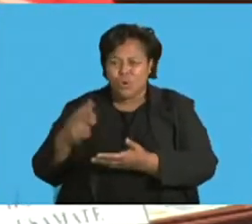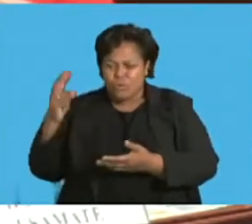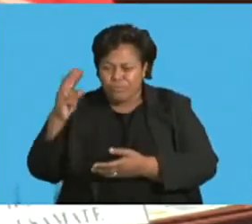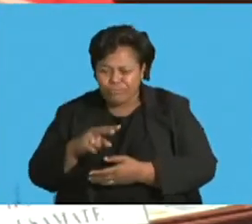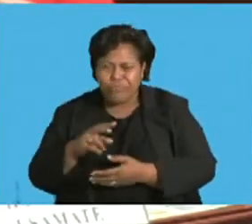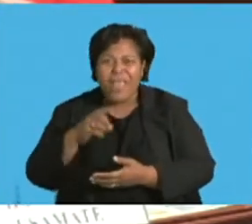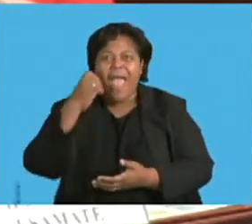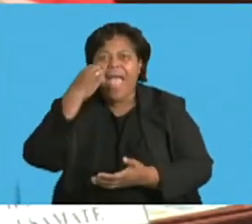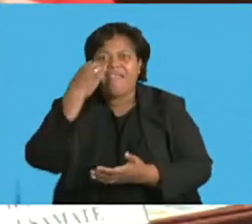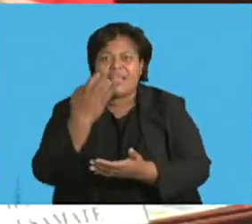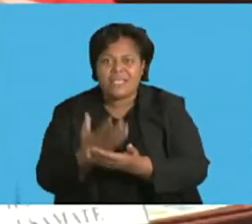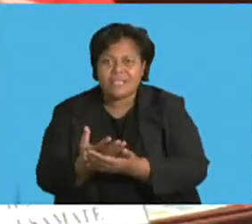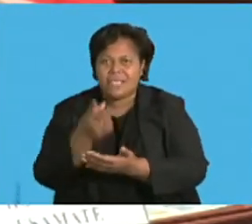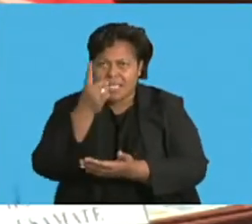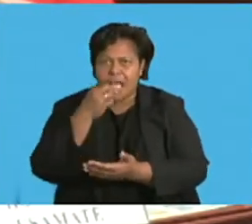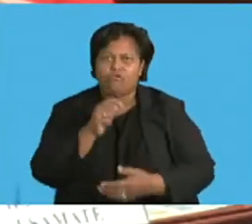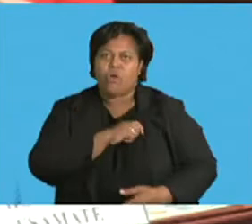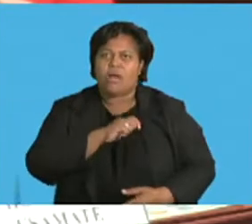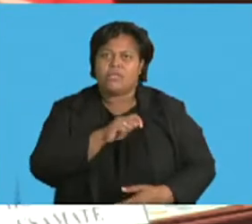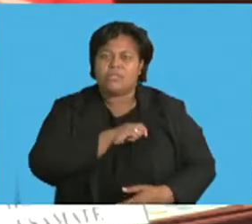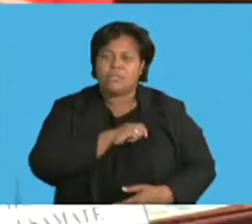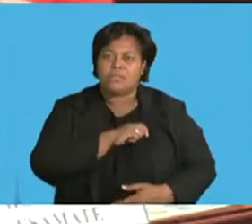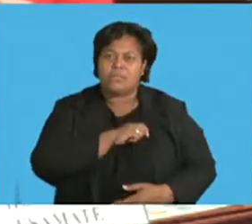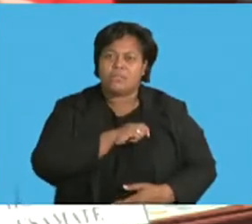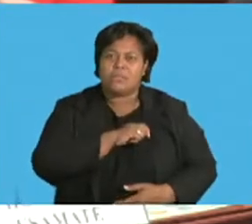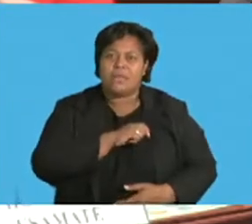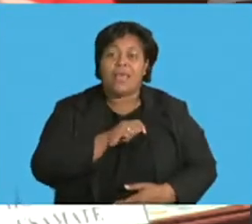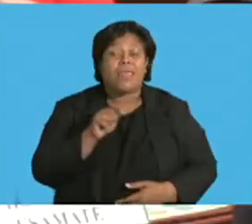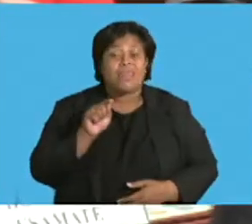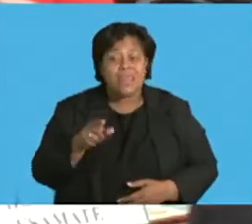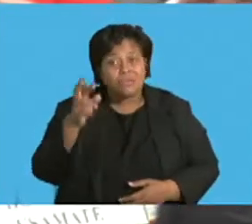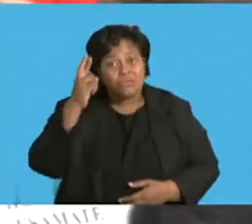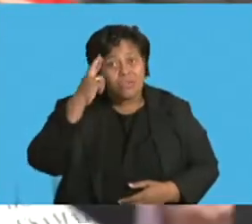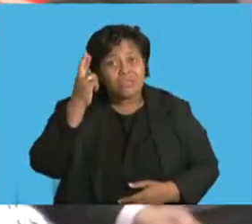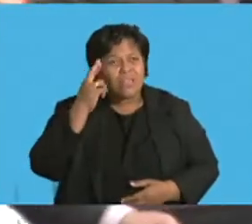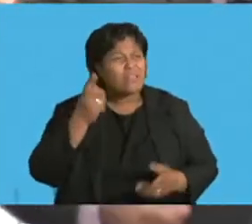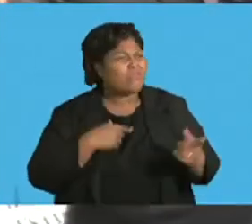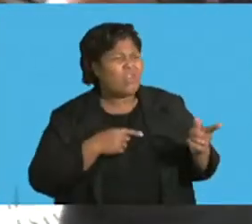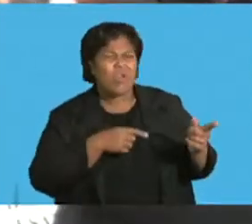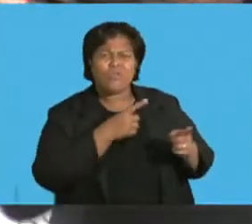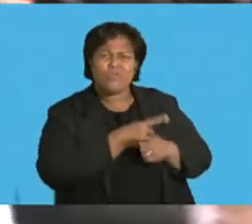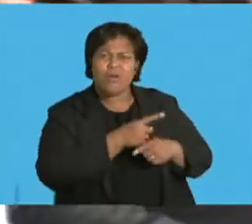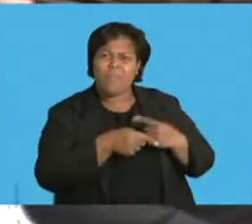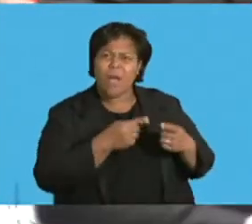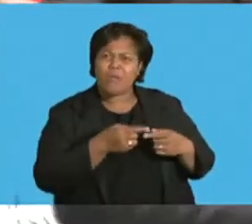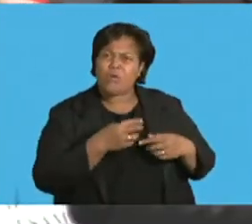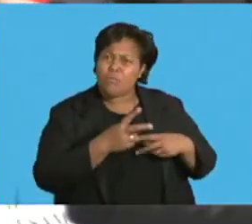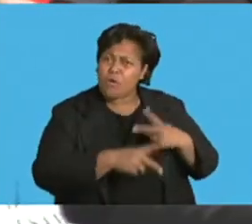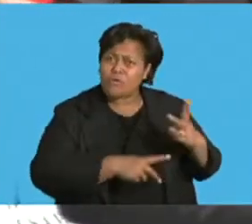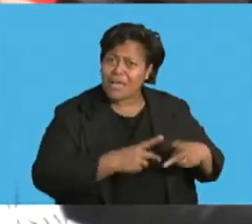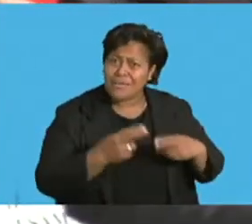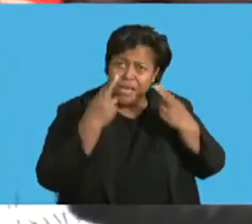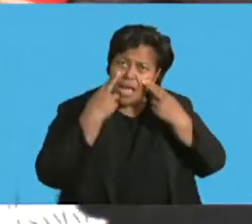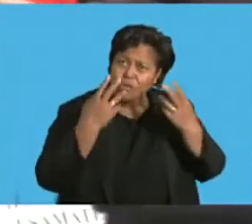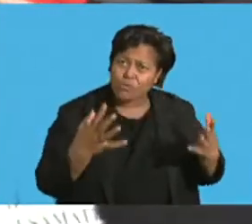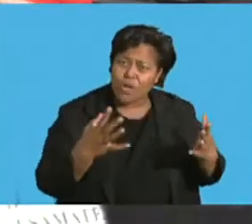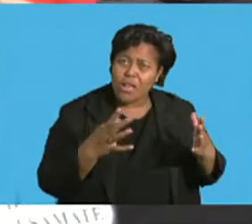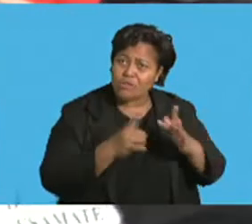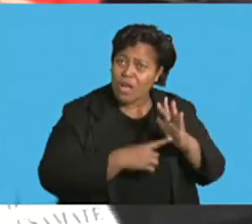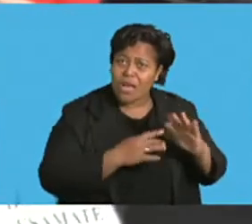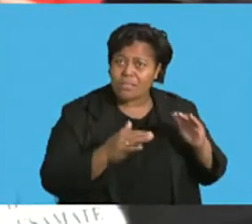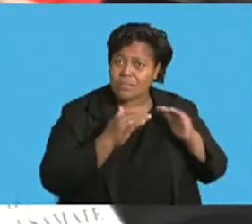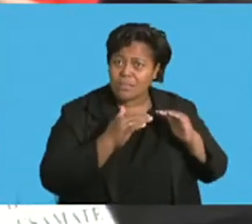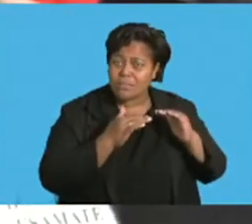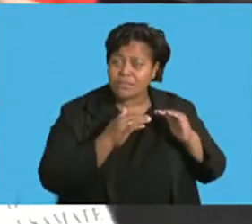credible. So that's the reason, Mr. Speaker, so they talk about due process, about natural justice. These